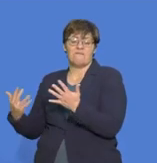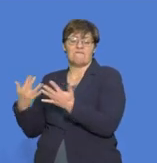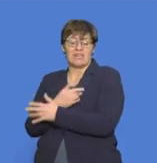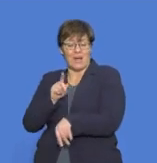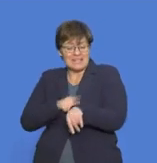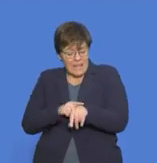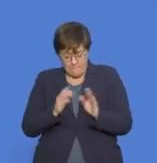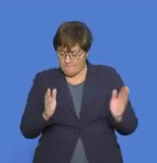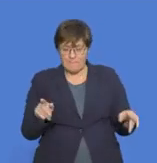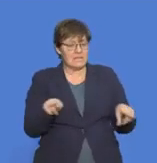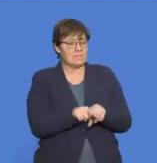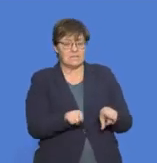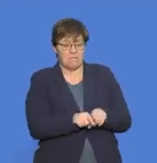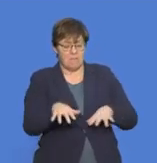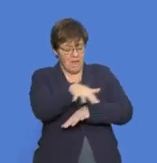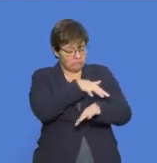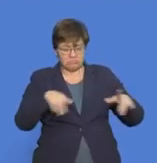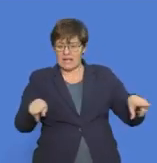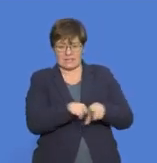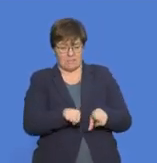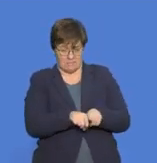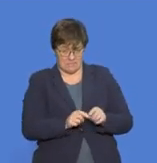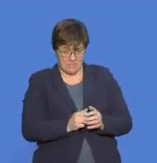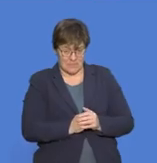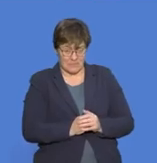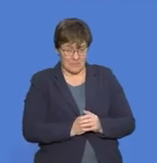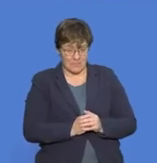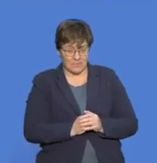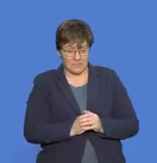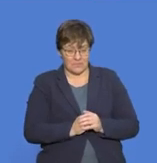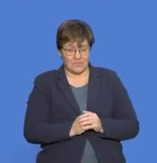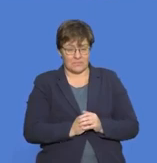of time, is losing about half the amount of water.